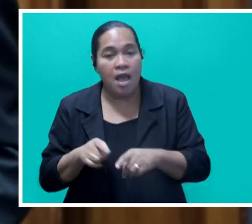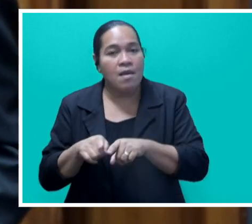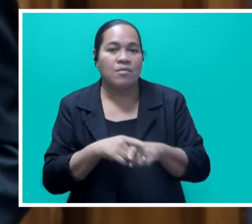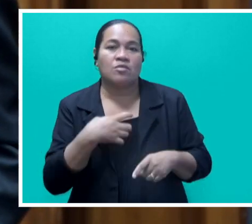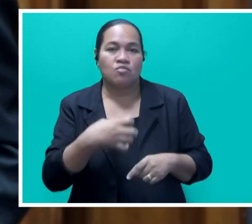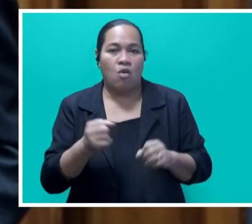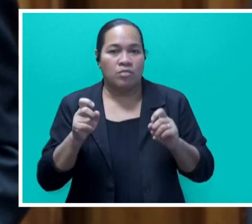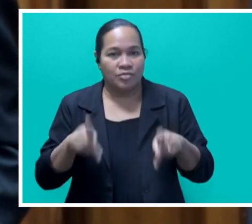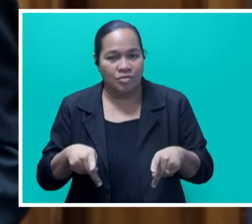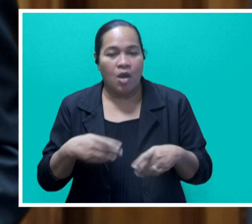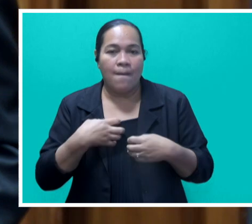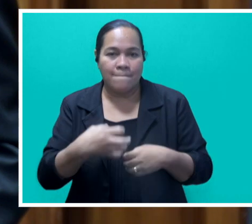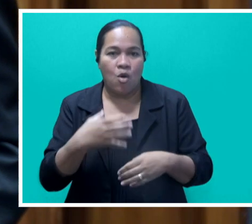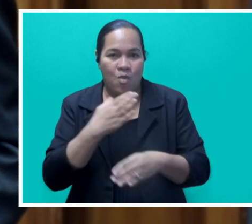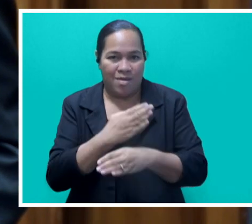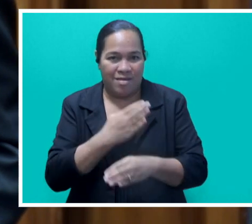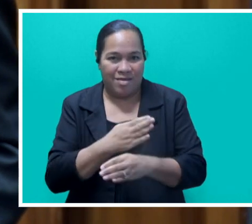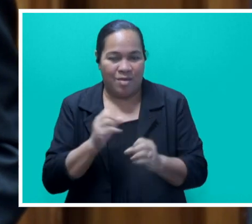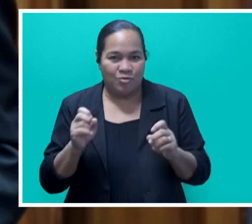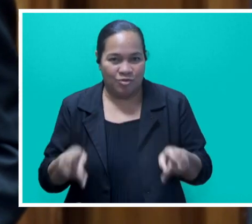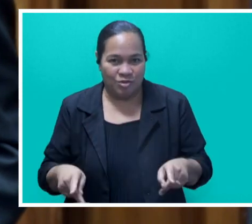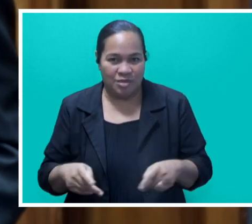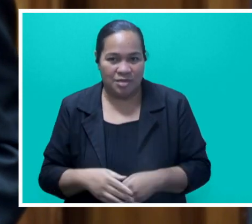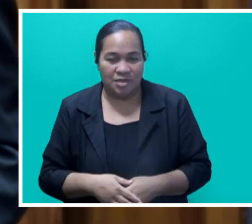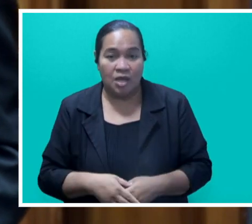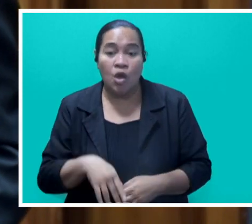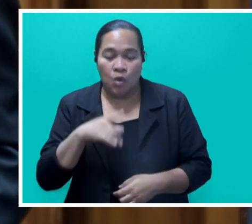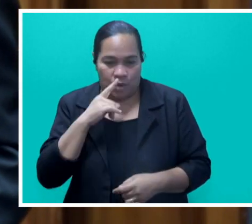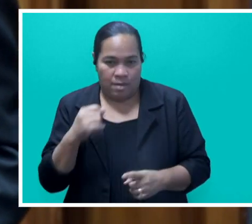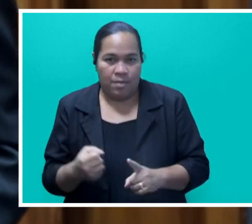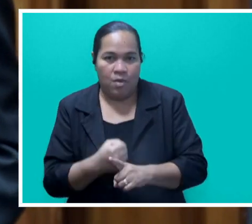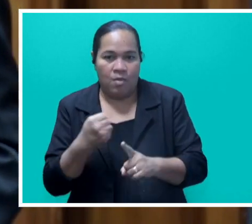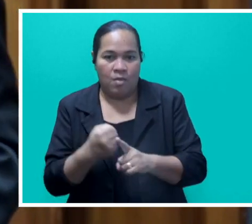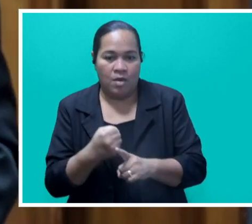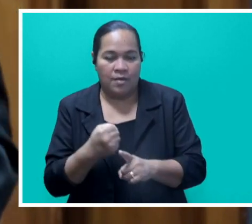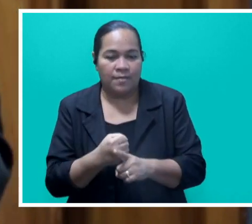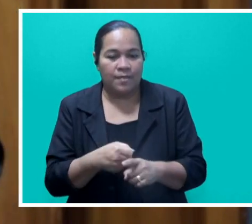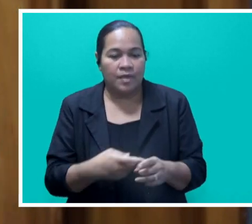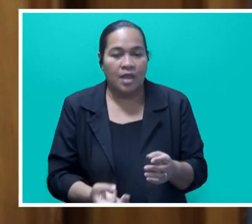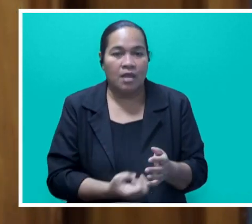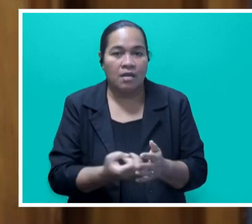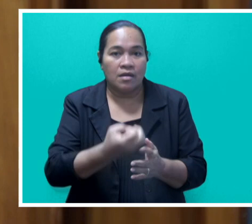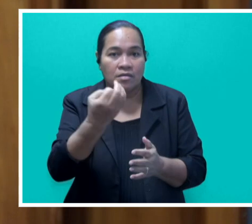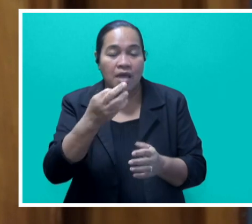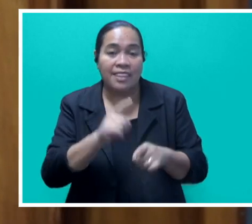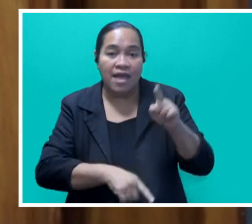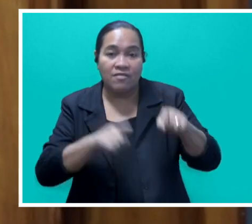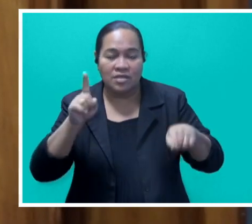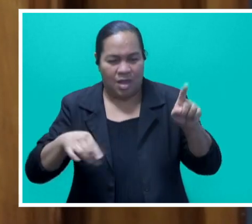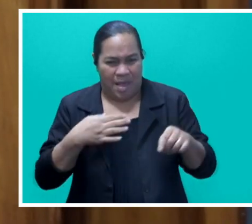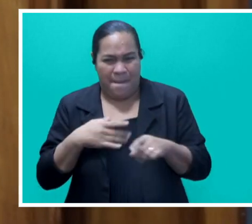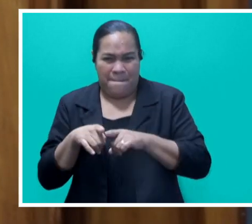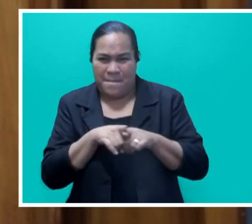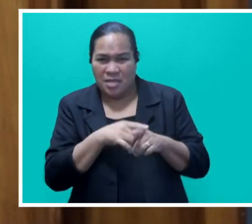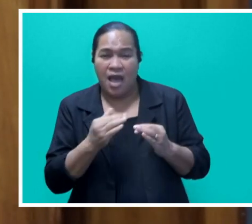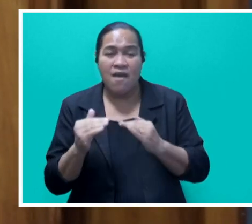people. Essentially, we will further and promote economic diversification. And when I mean fair